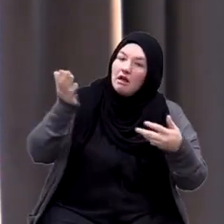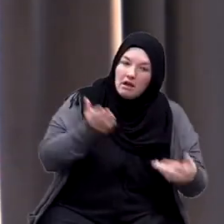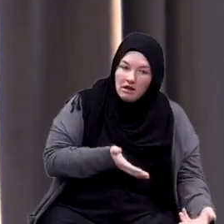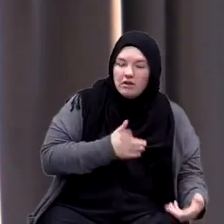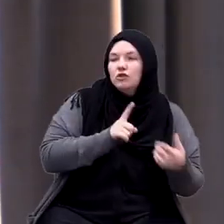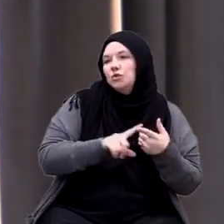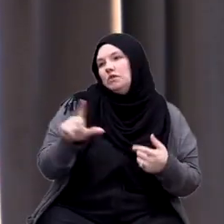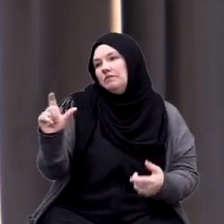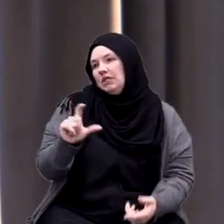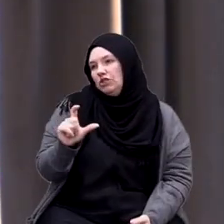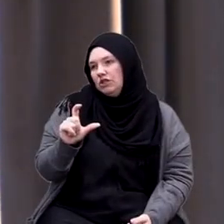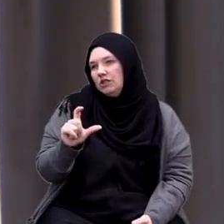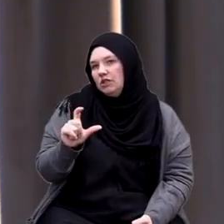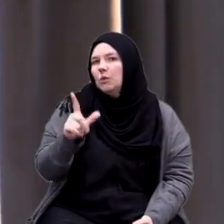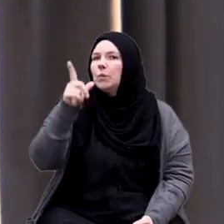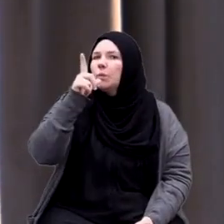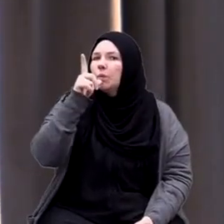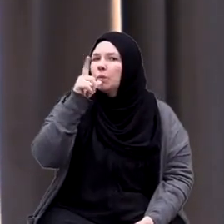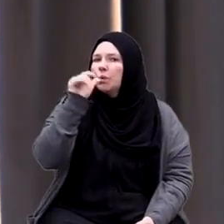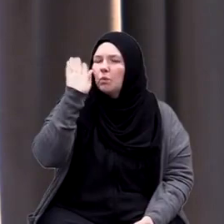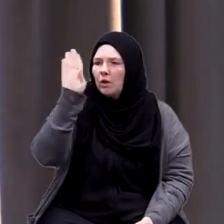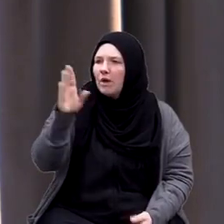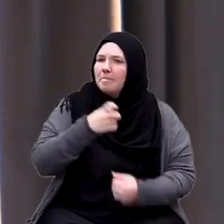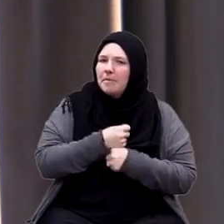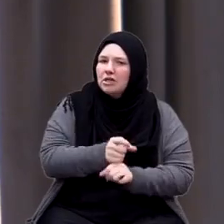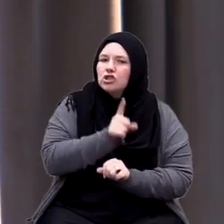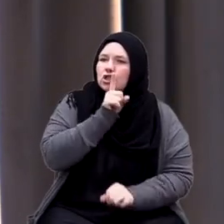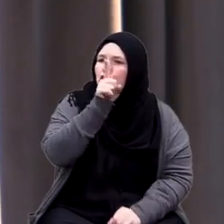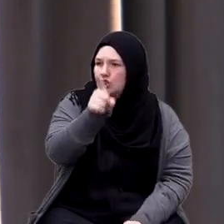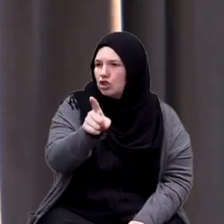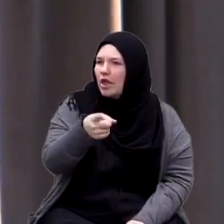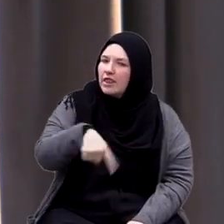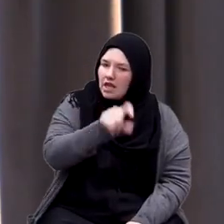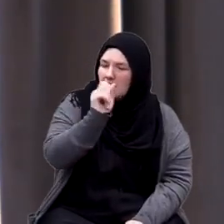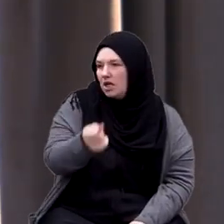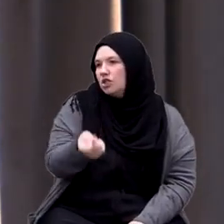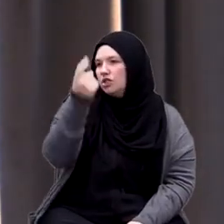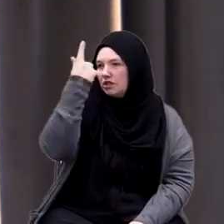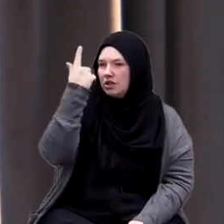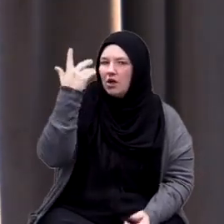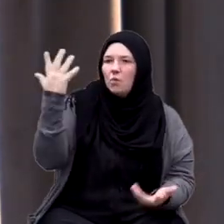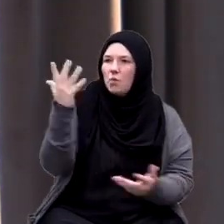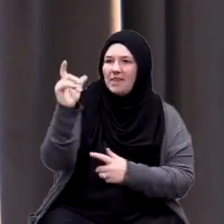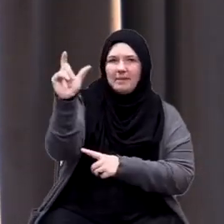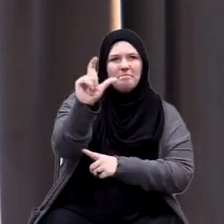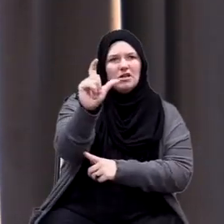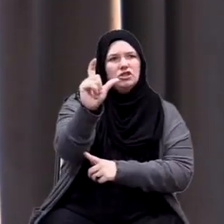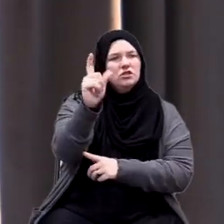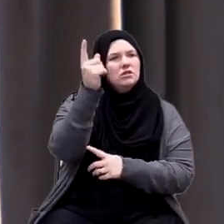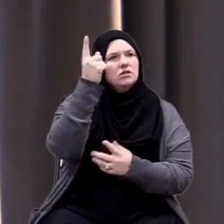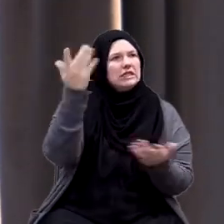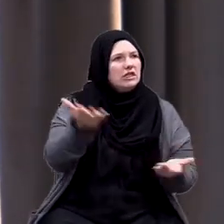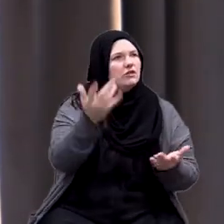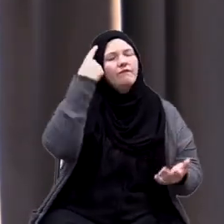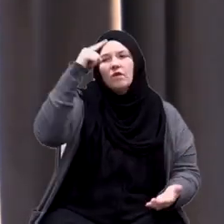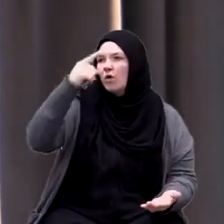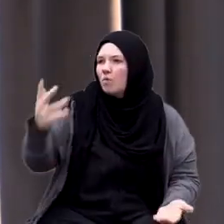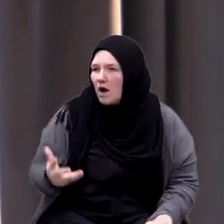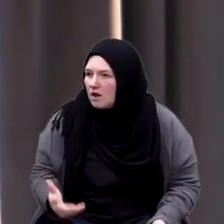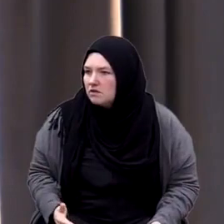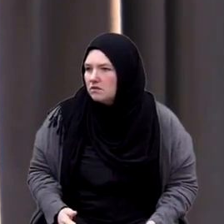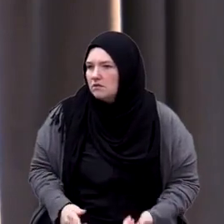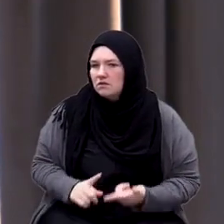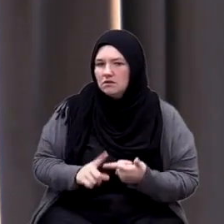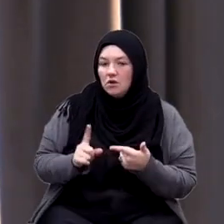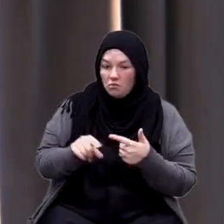bring them to the masjid, who is going to make sure they understand what the masjid is for? What are